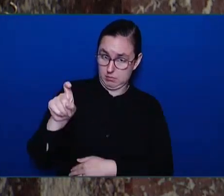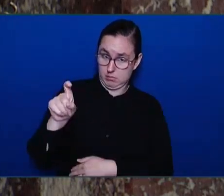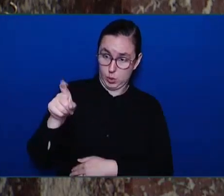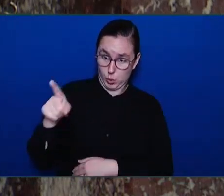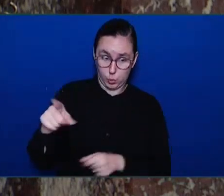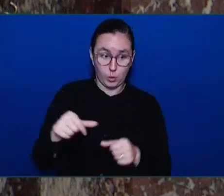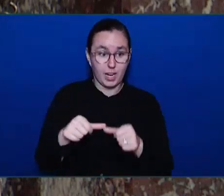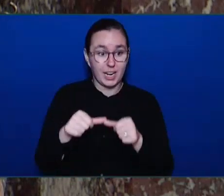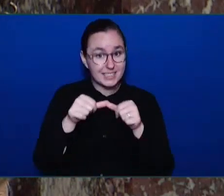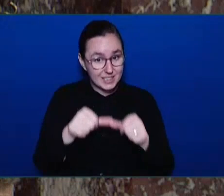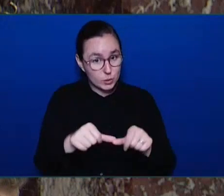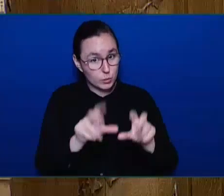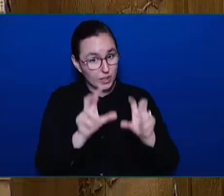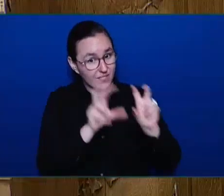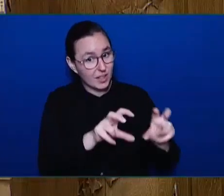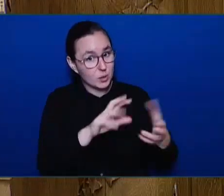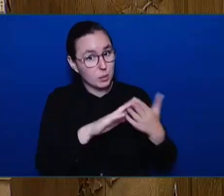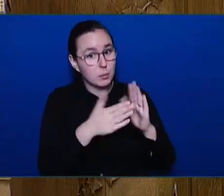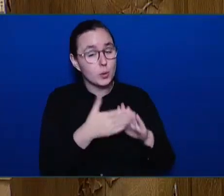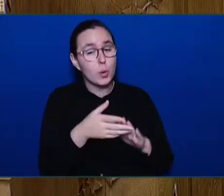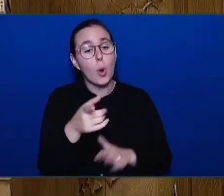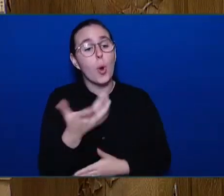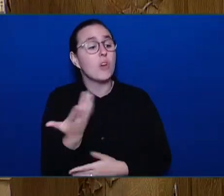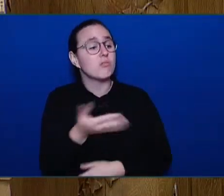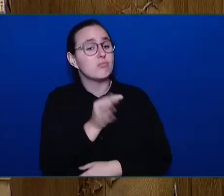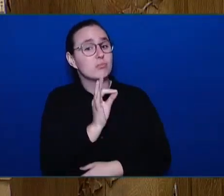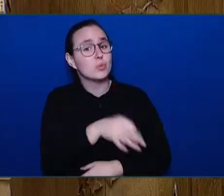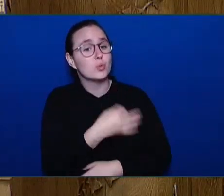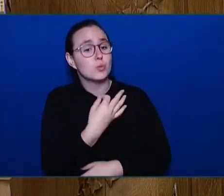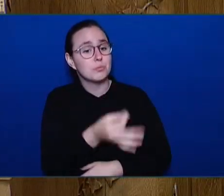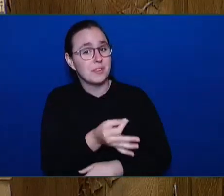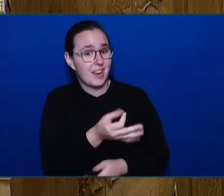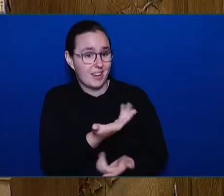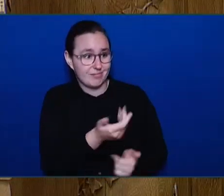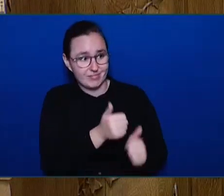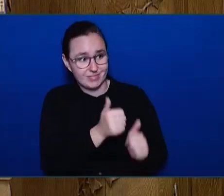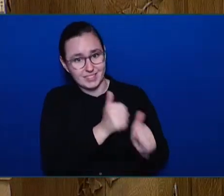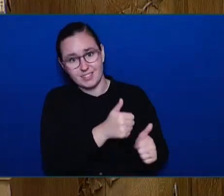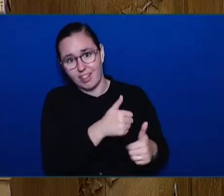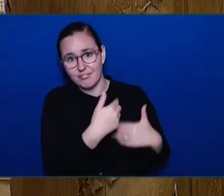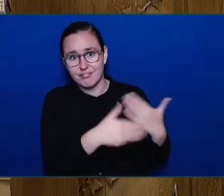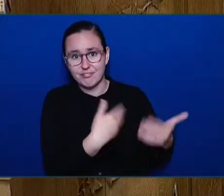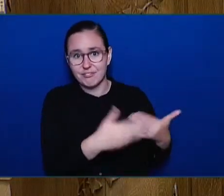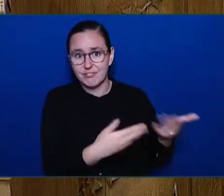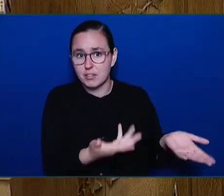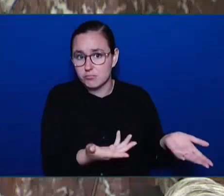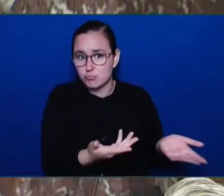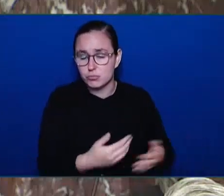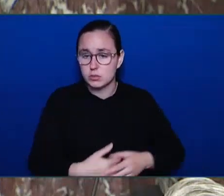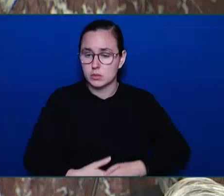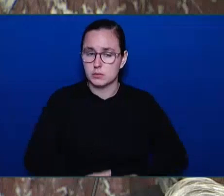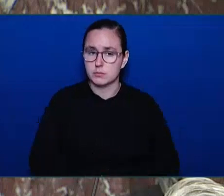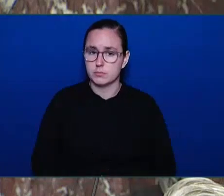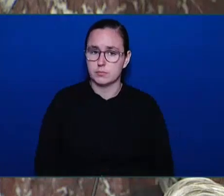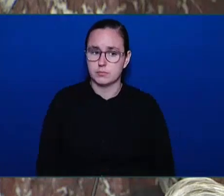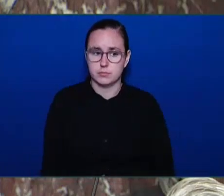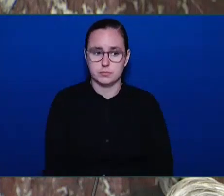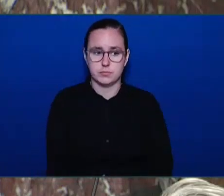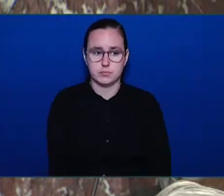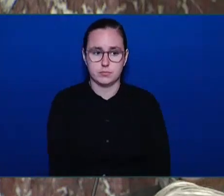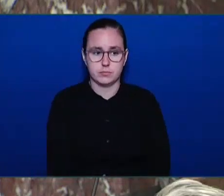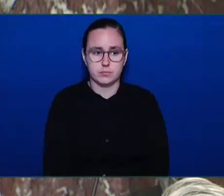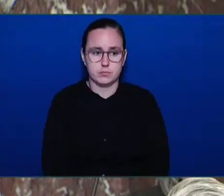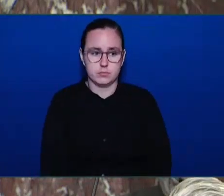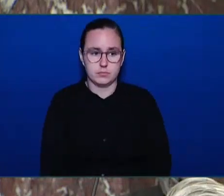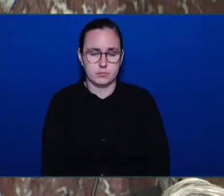own? Minister. Thank you very much, Mr. Speaker, and thank you to the member opposite for the question. I myself am an island